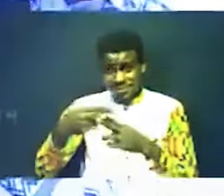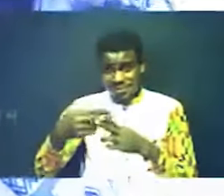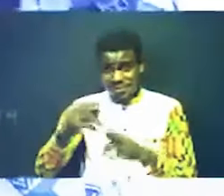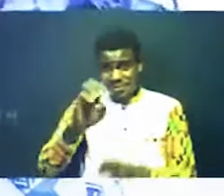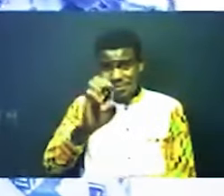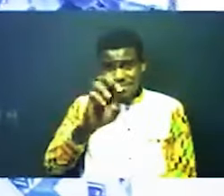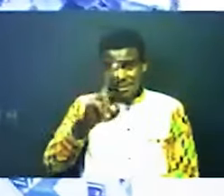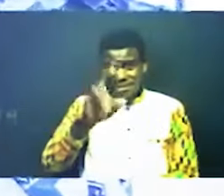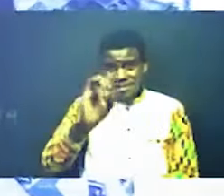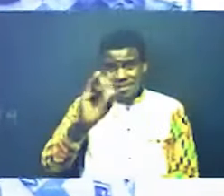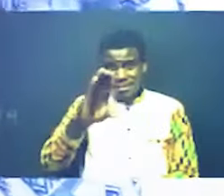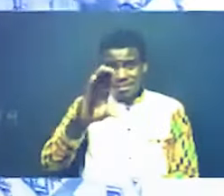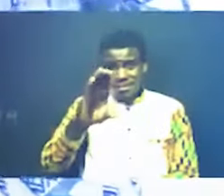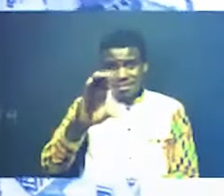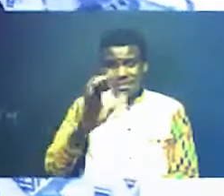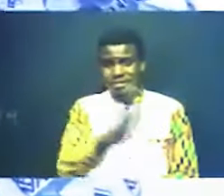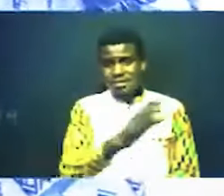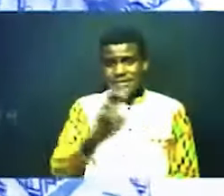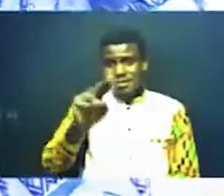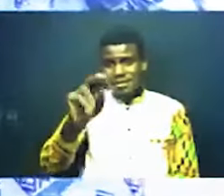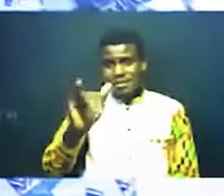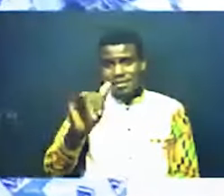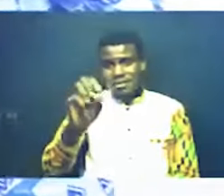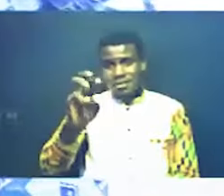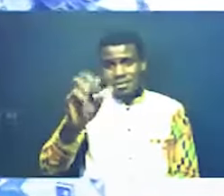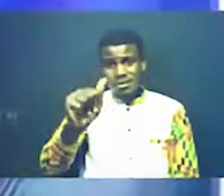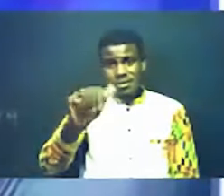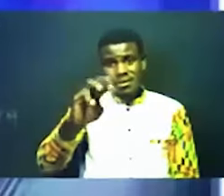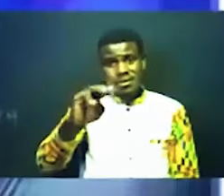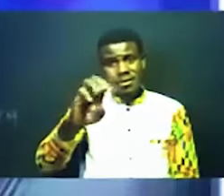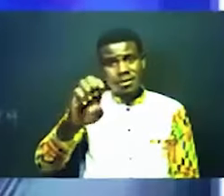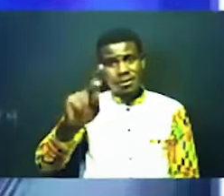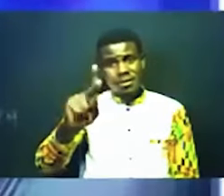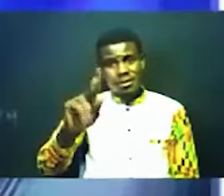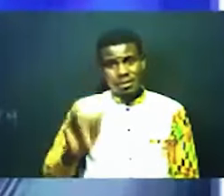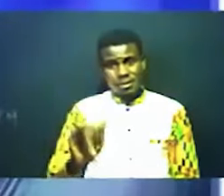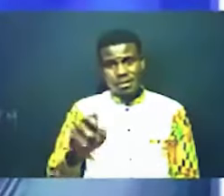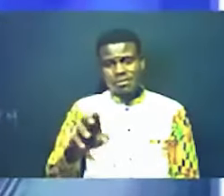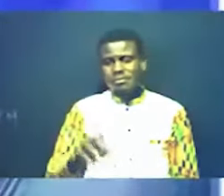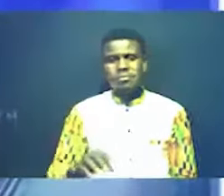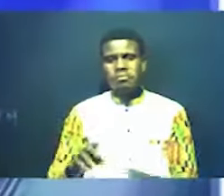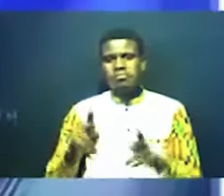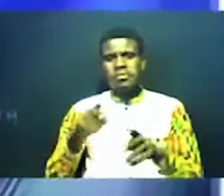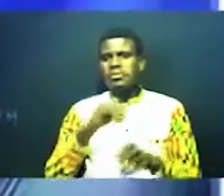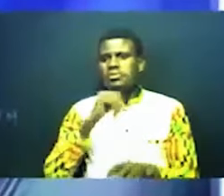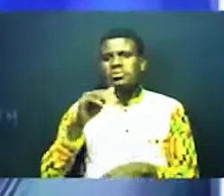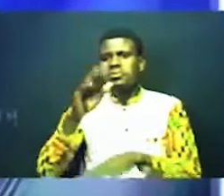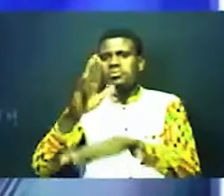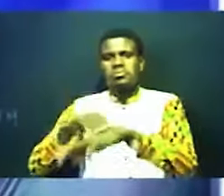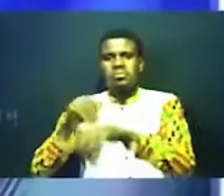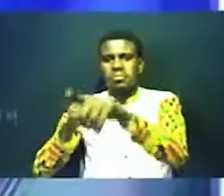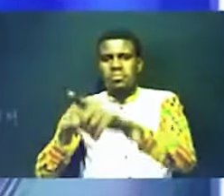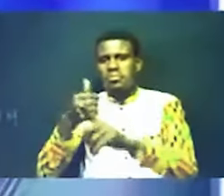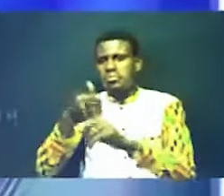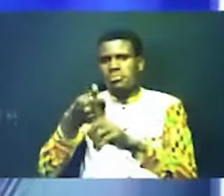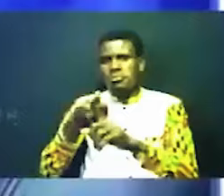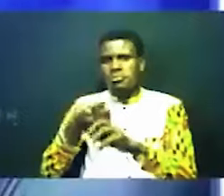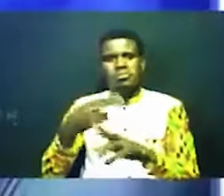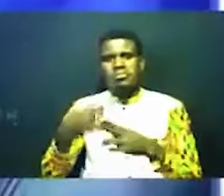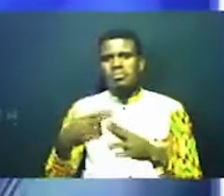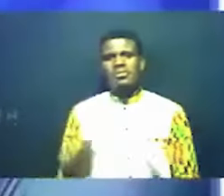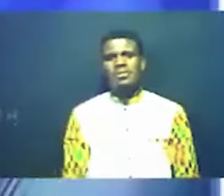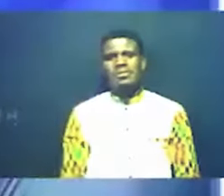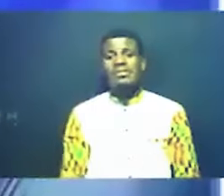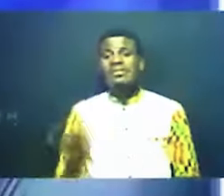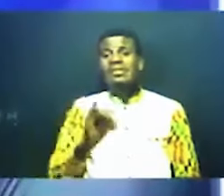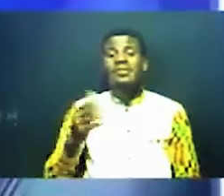So be frame Eric Nyamekye no. O be frame Ujafo ho. Now you can. I mean, I'm sure you are aware of Joseph's brother. When they saw their